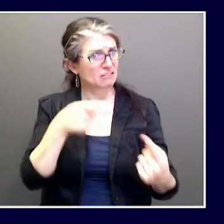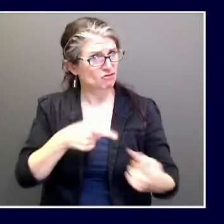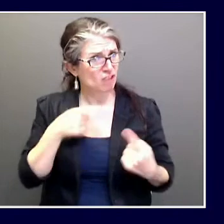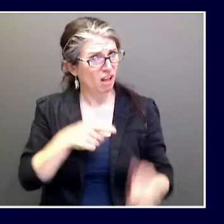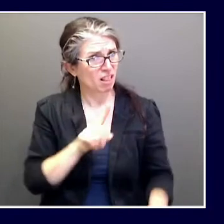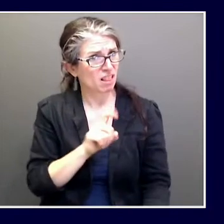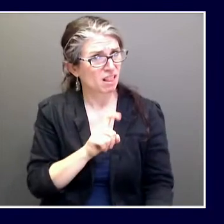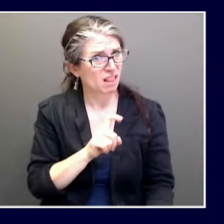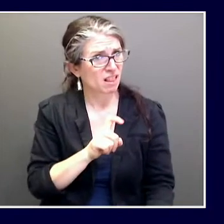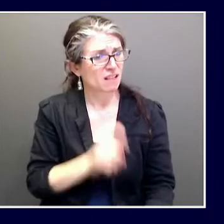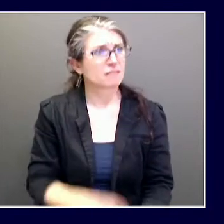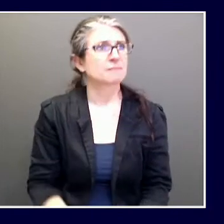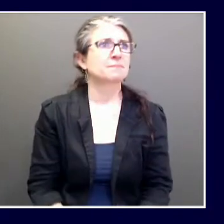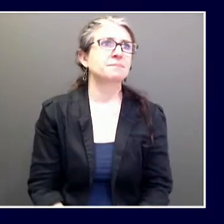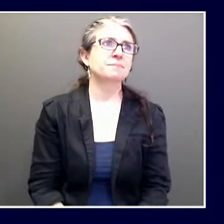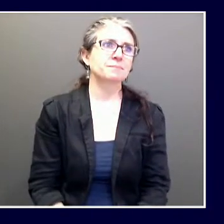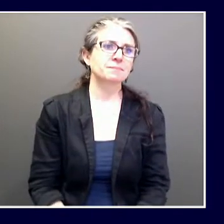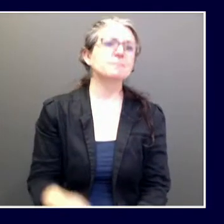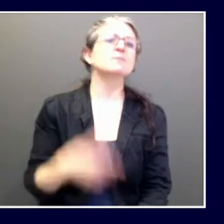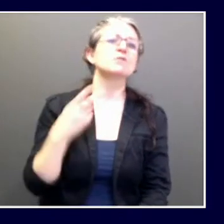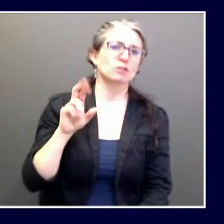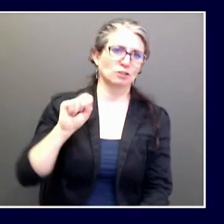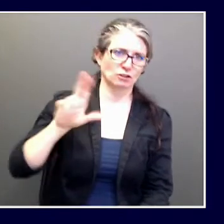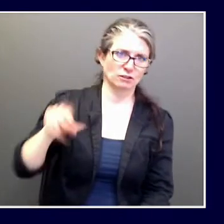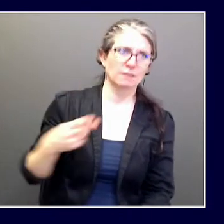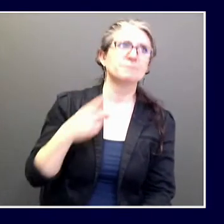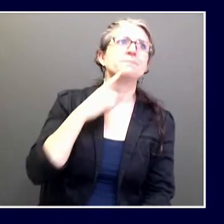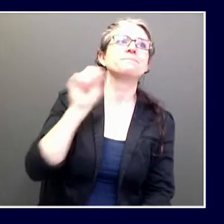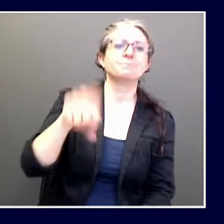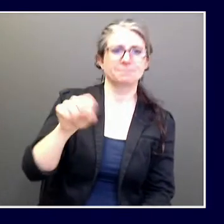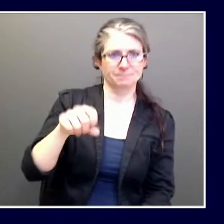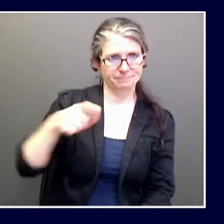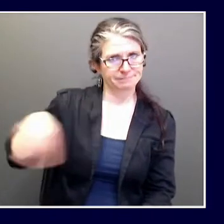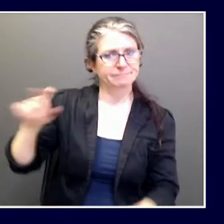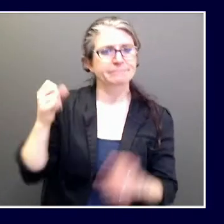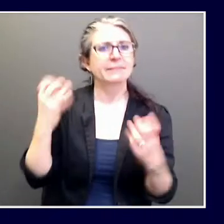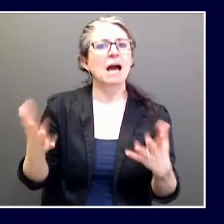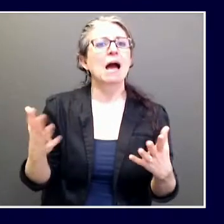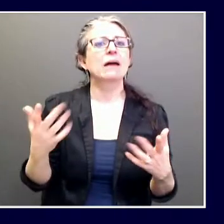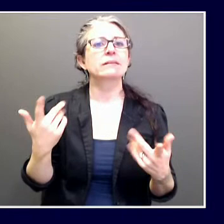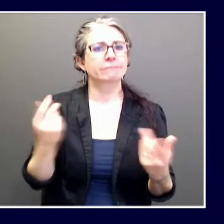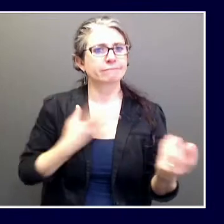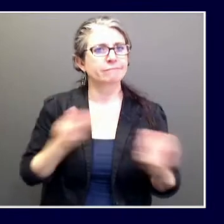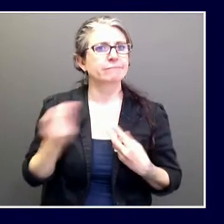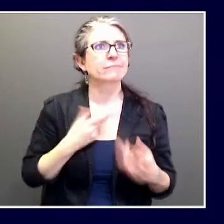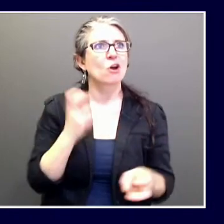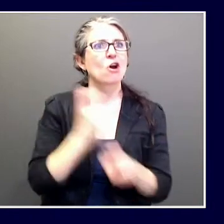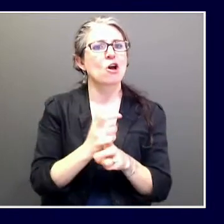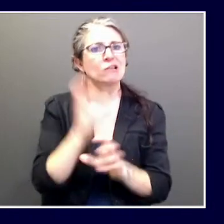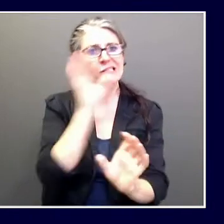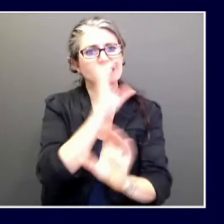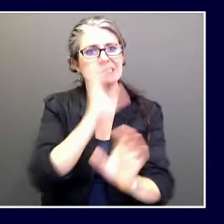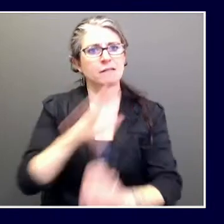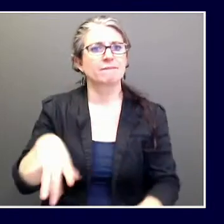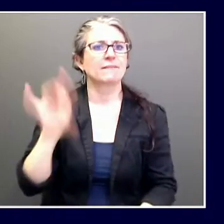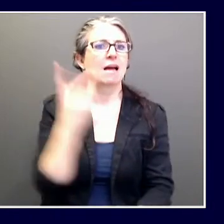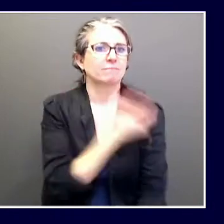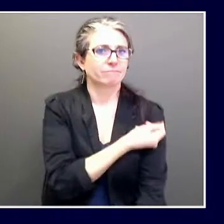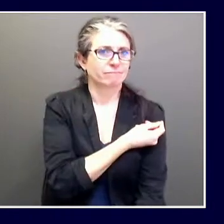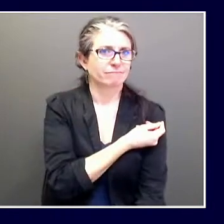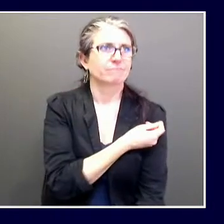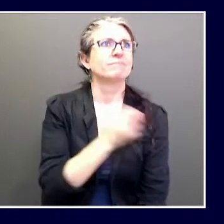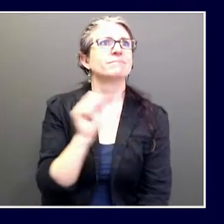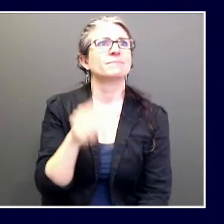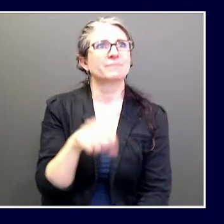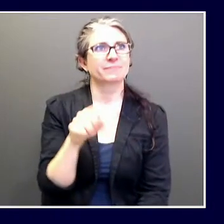Chris. First, I think where I'm at right now on the recommendation is largely where the U.S. CDC director, Dr.